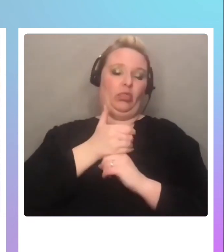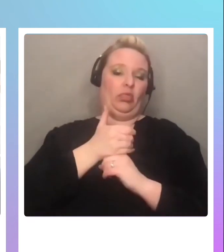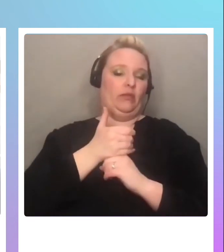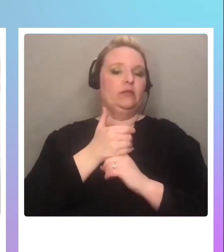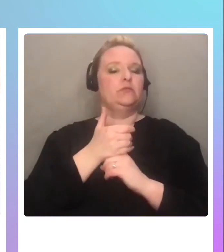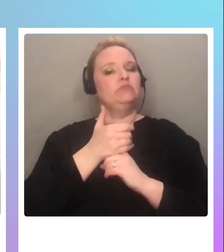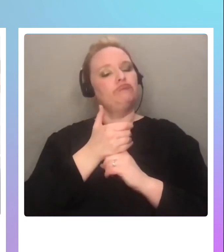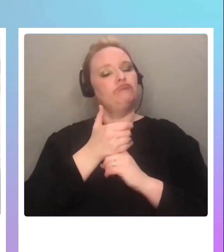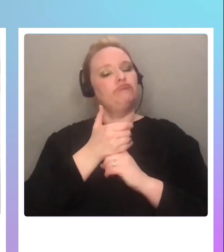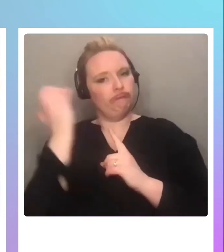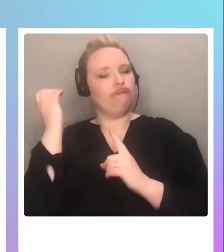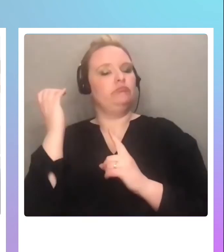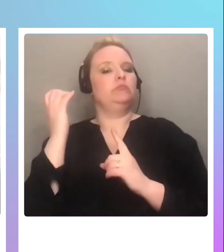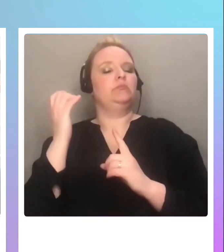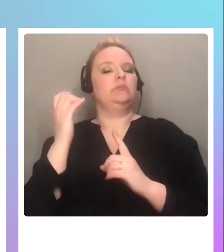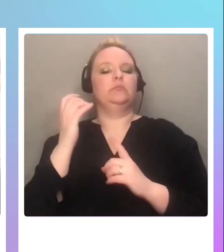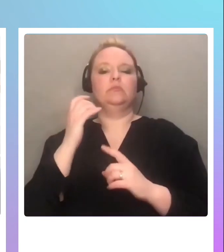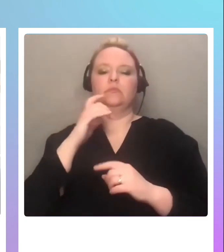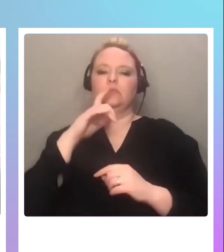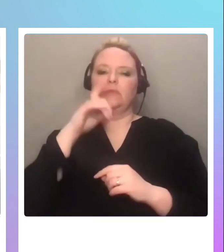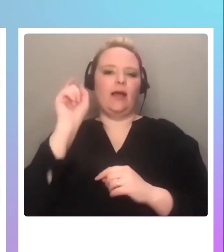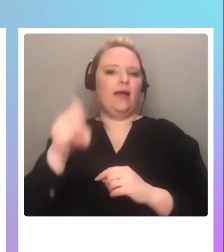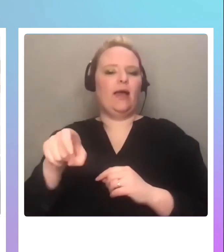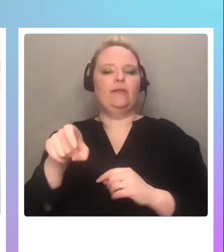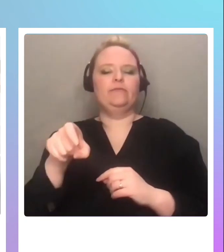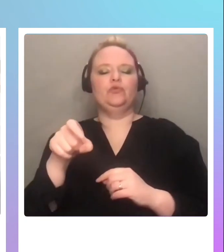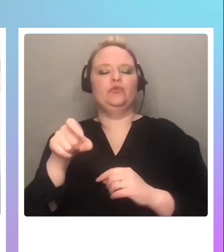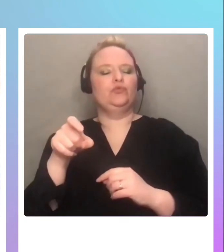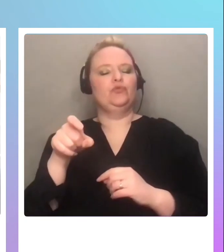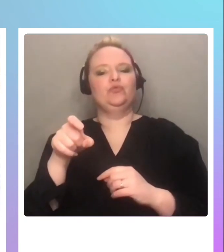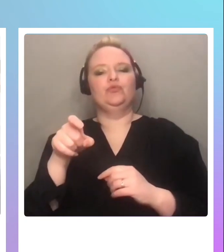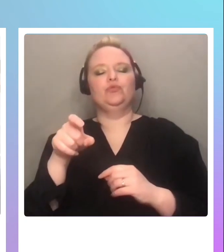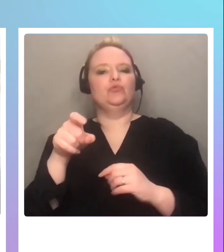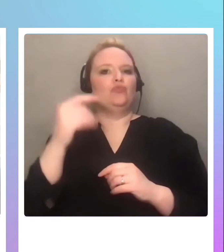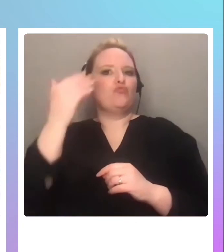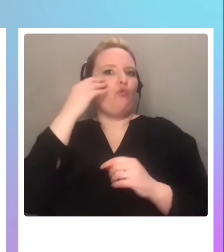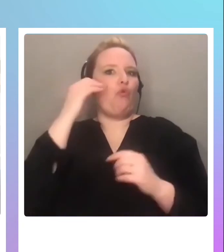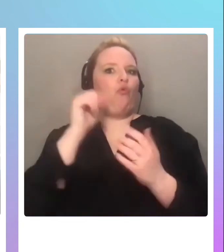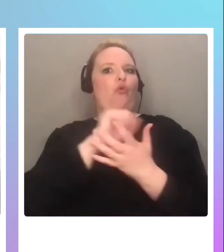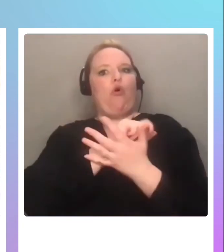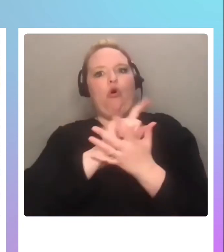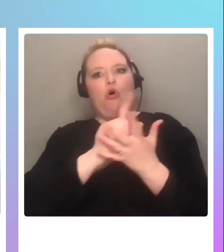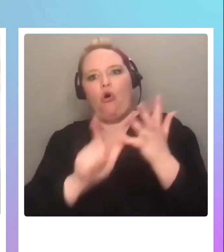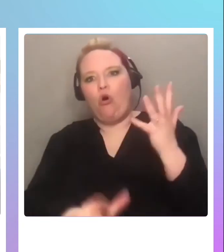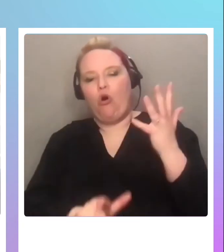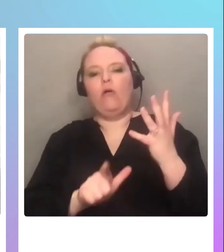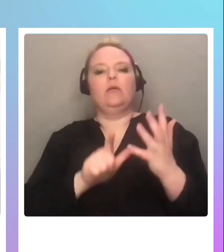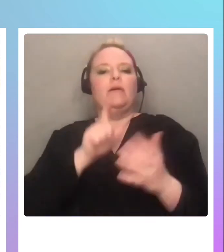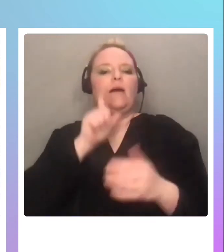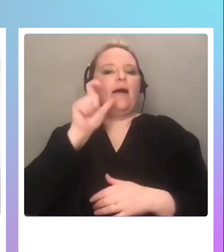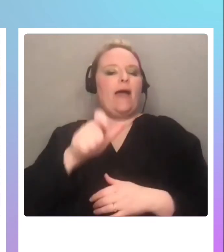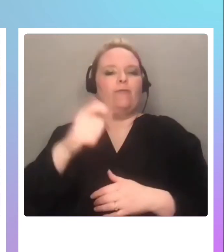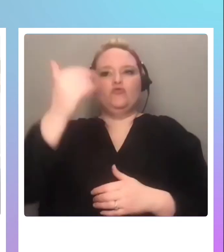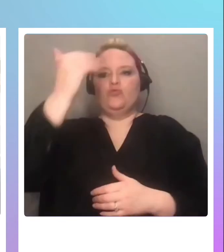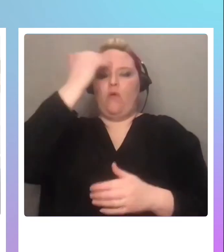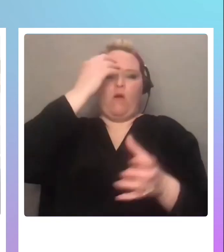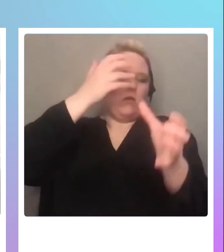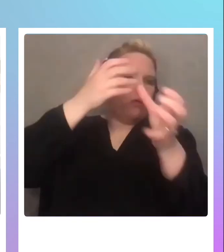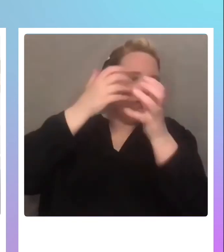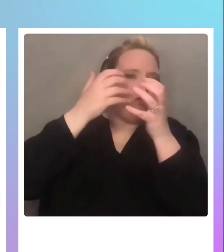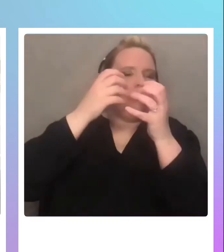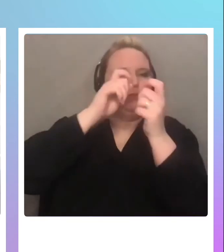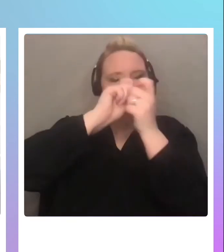again, you don't have to have, all the answers. You don't need to know, every